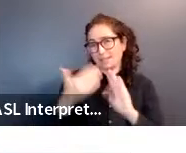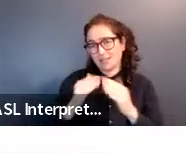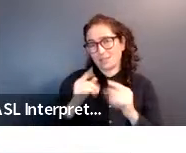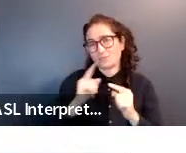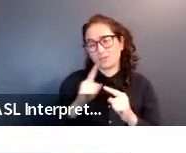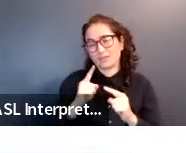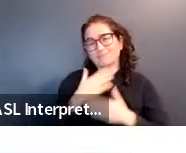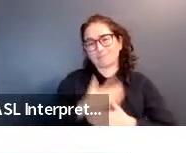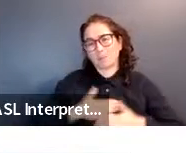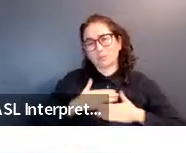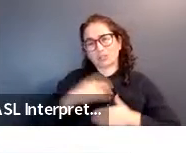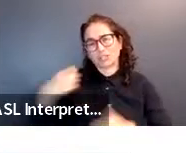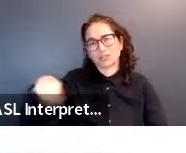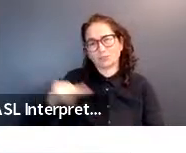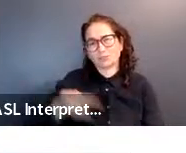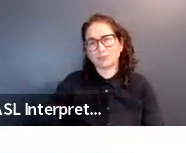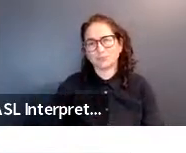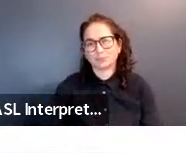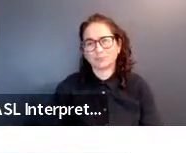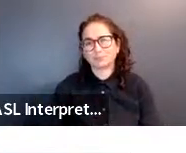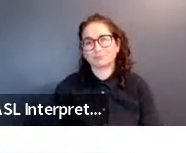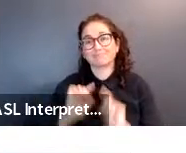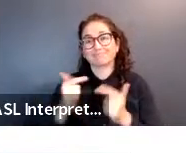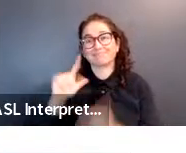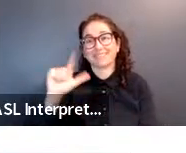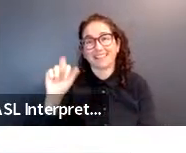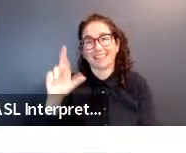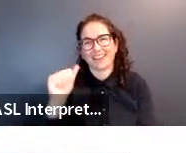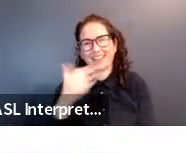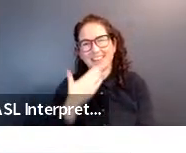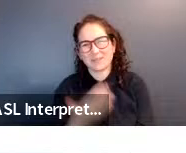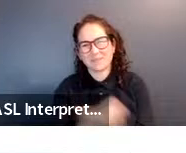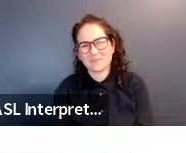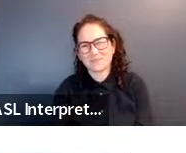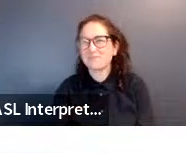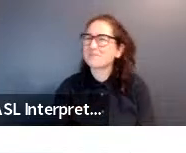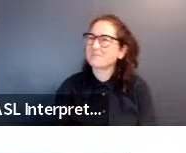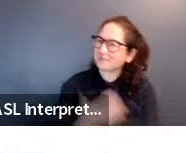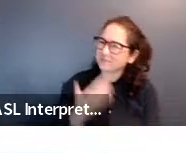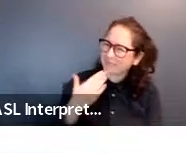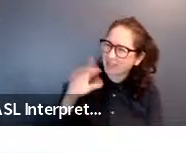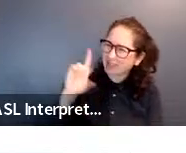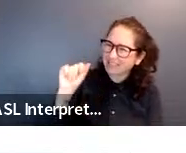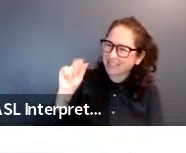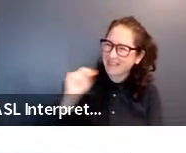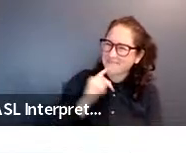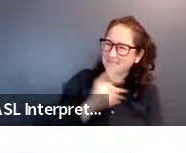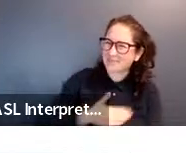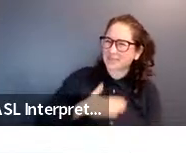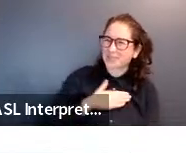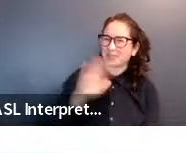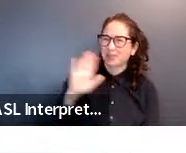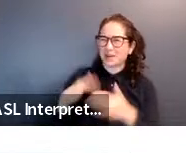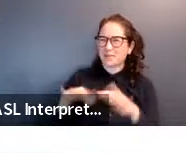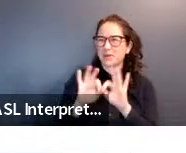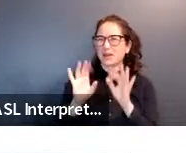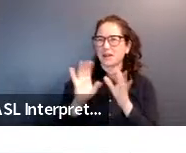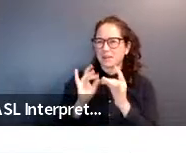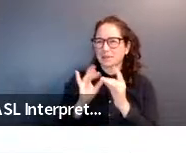appreciate you very much. Back to you, Lara. Thank you. Thank you, Dan, so much. We appreciate your important comment